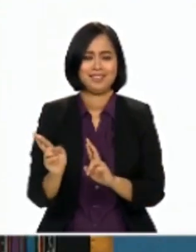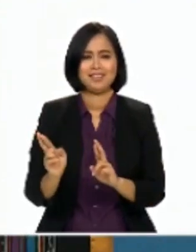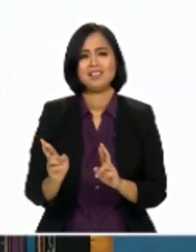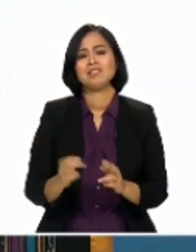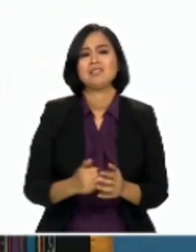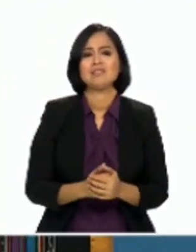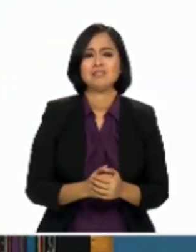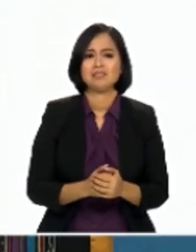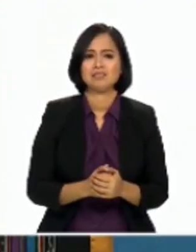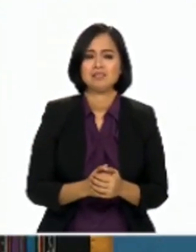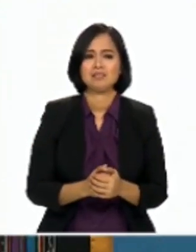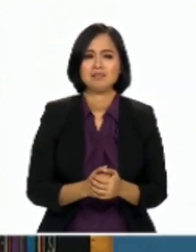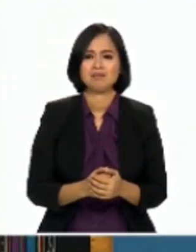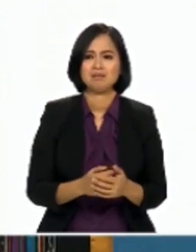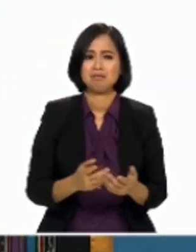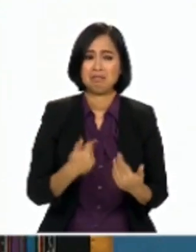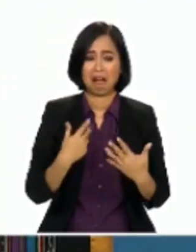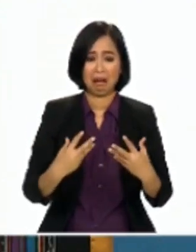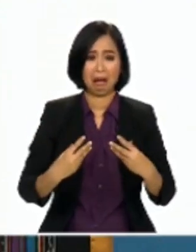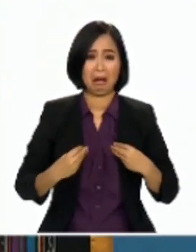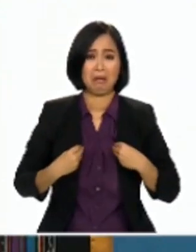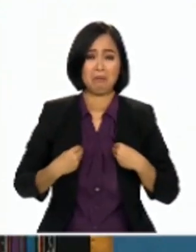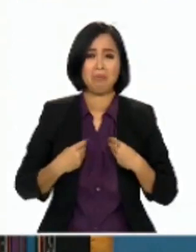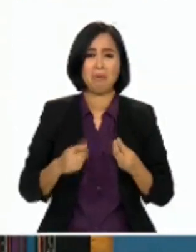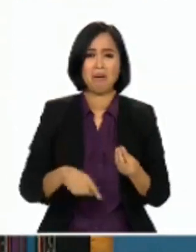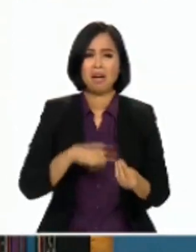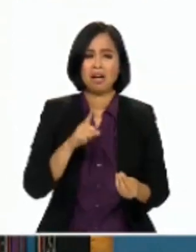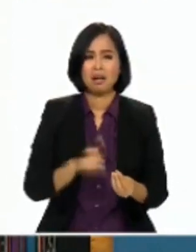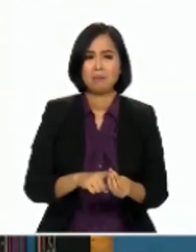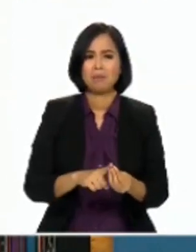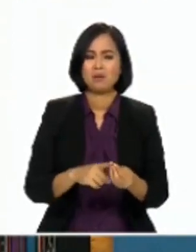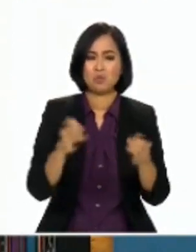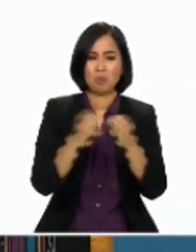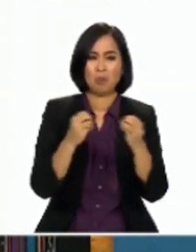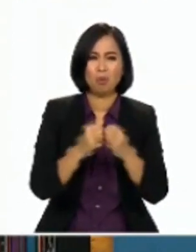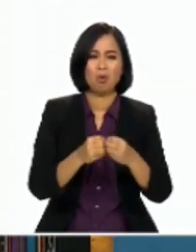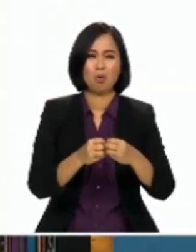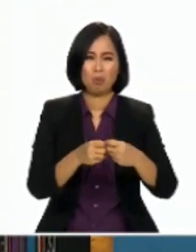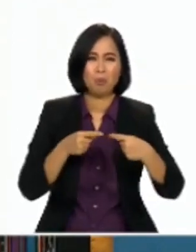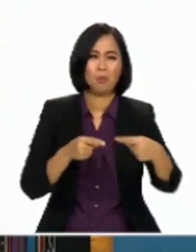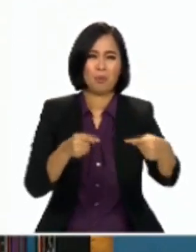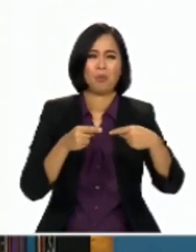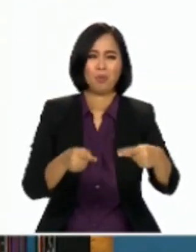or inclined to accept the occurrence of more destruction,